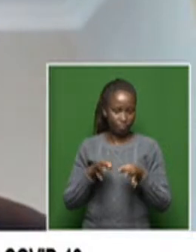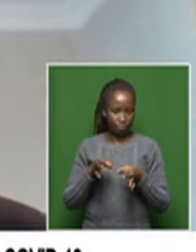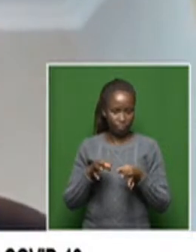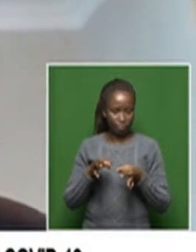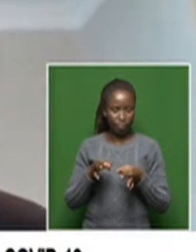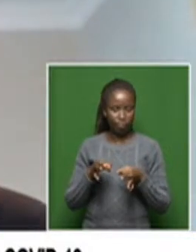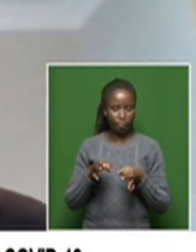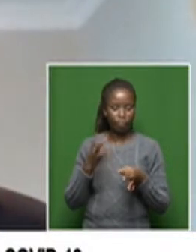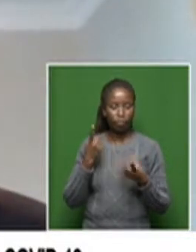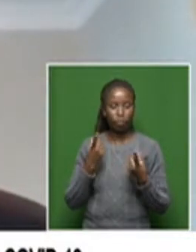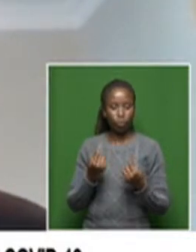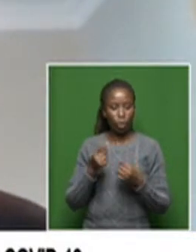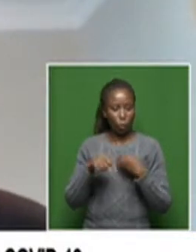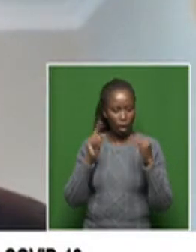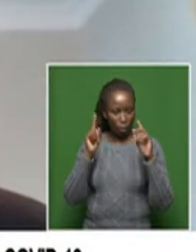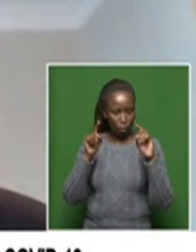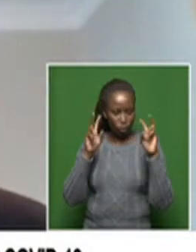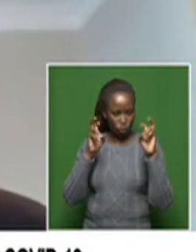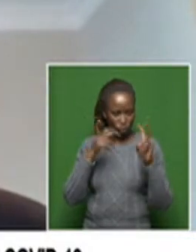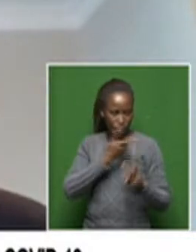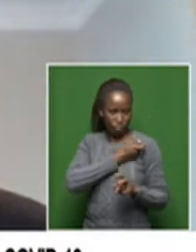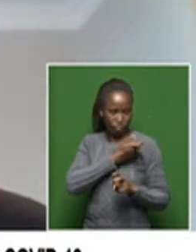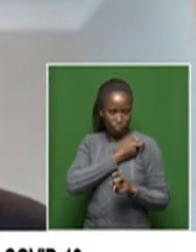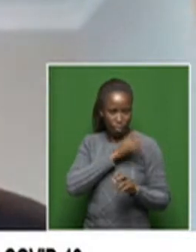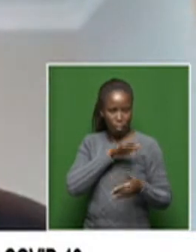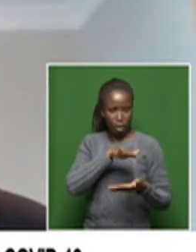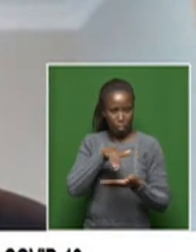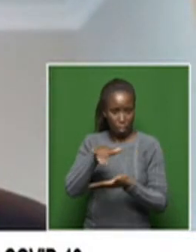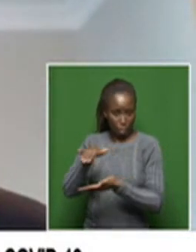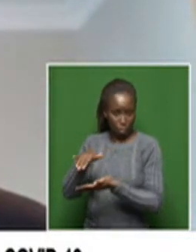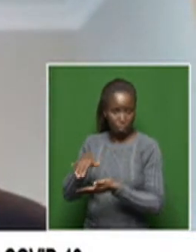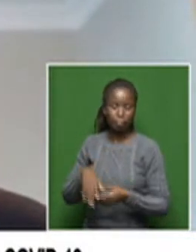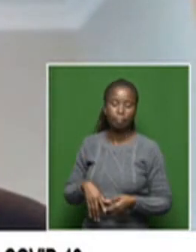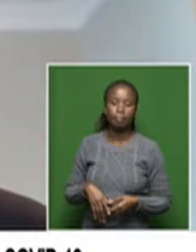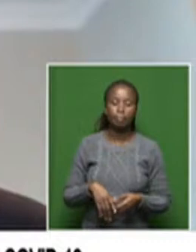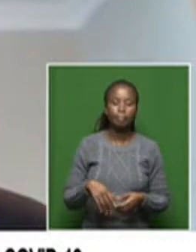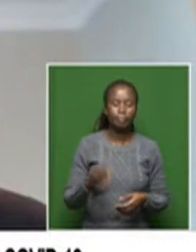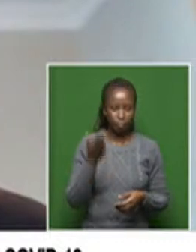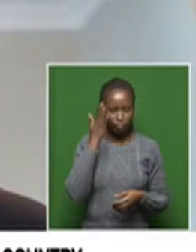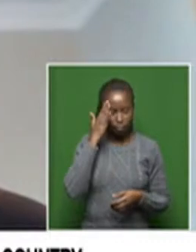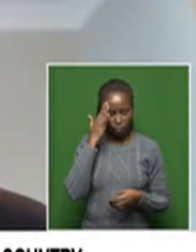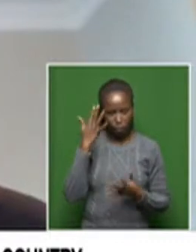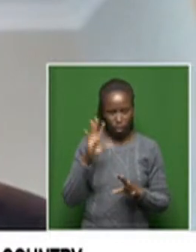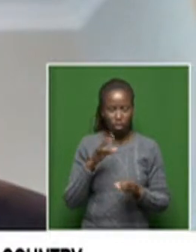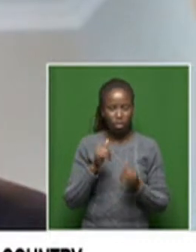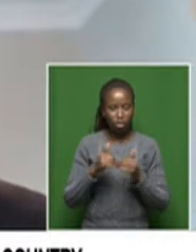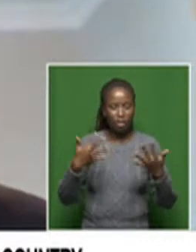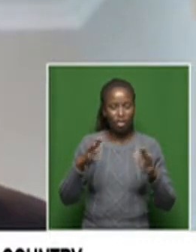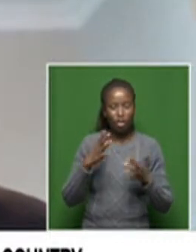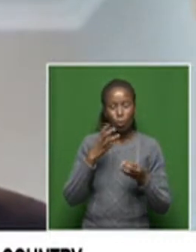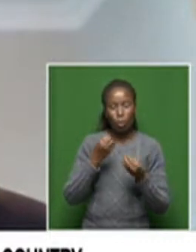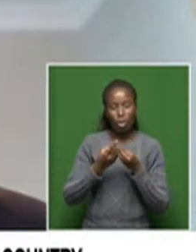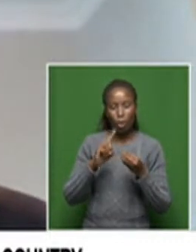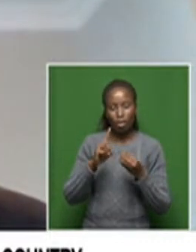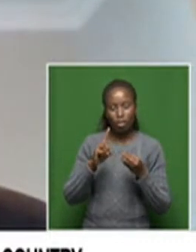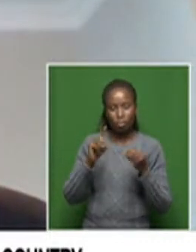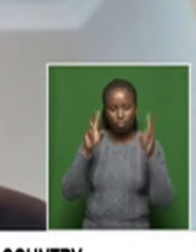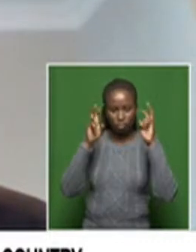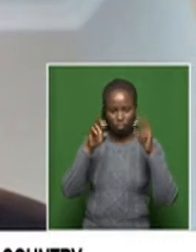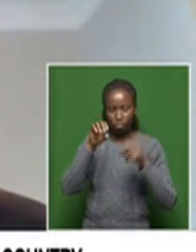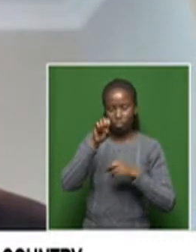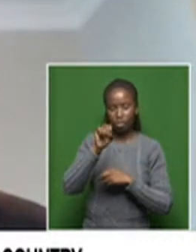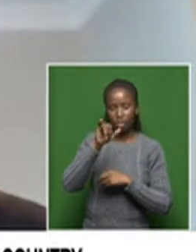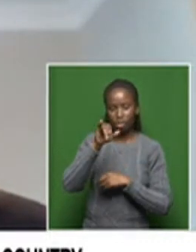the total rollout, starting with, of course, what everyone knows. We began with the Sisonke trial and managed to